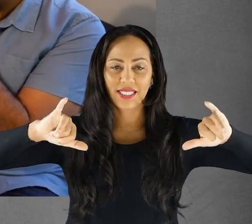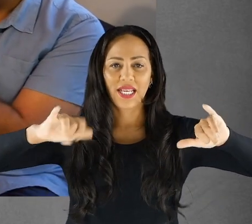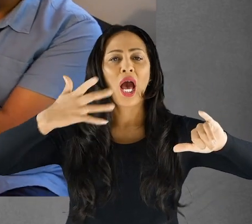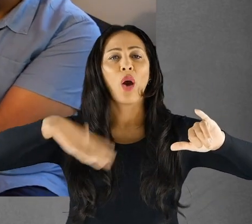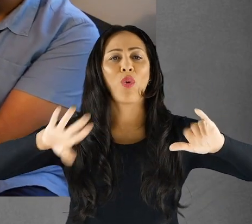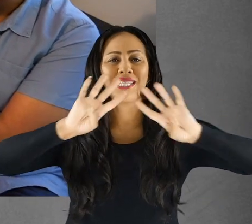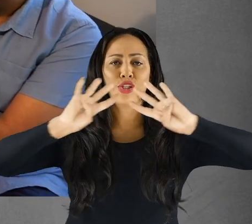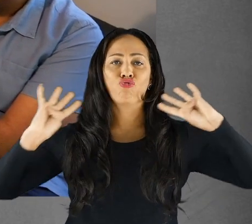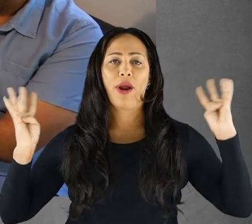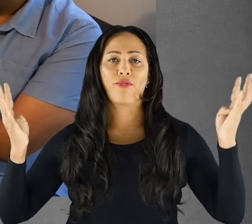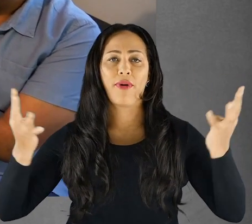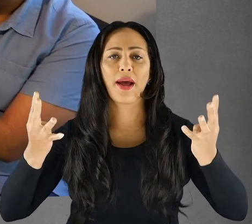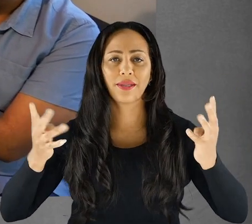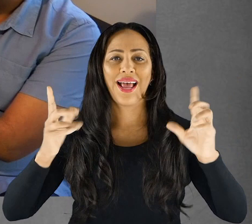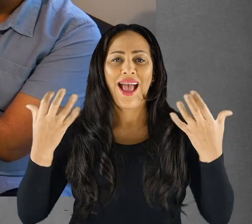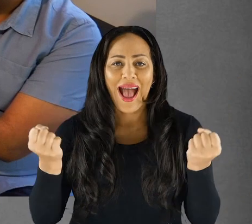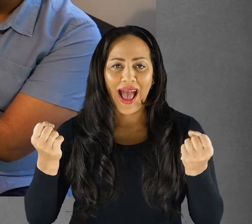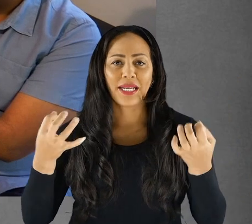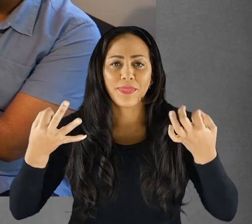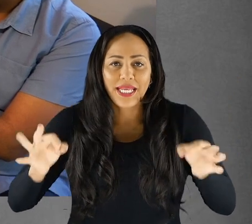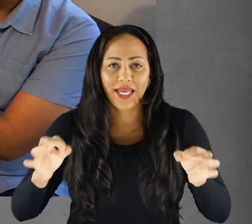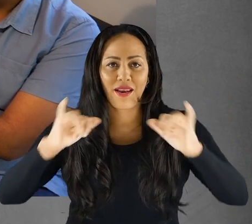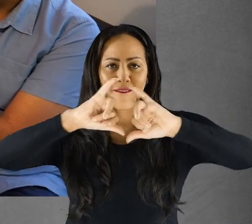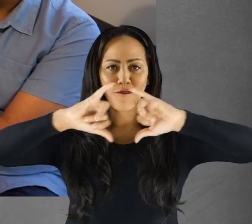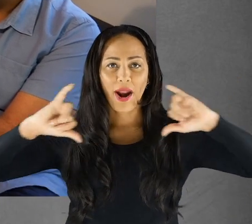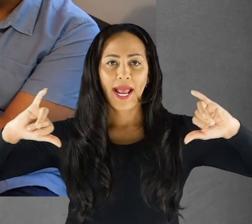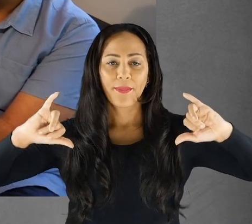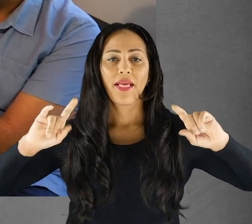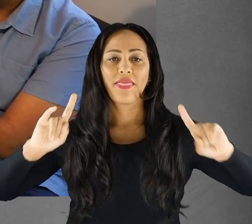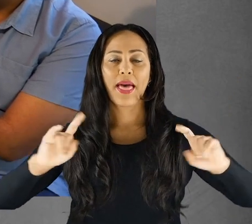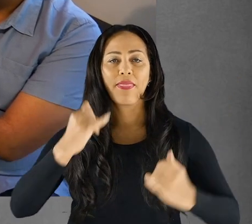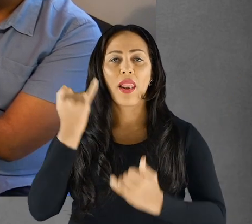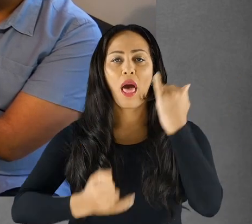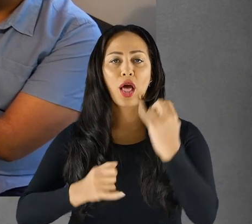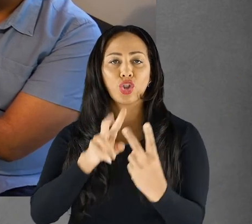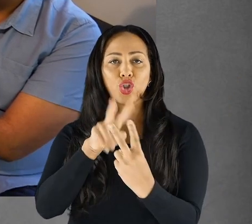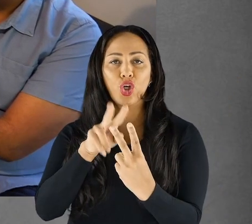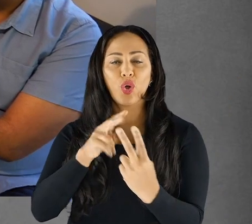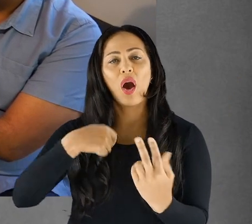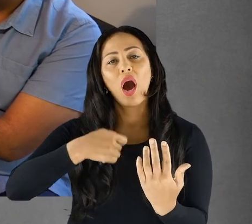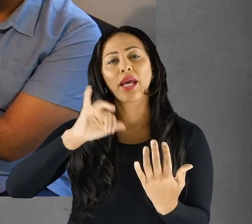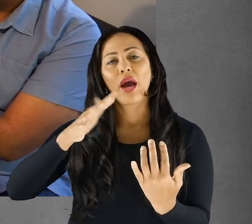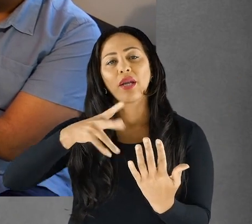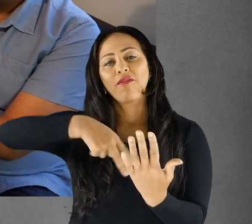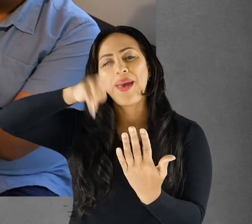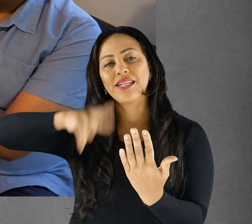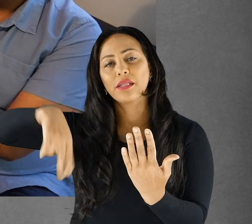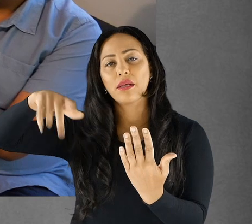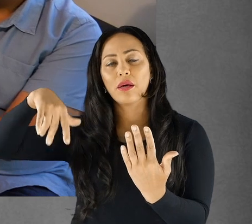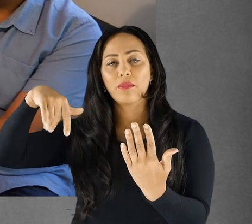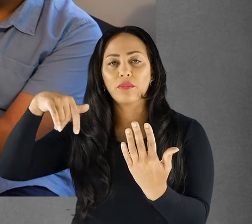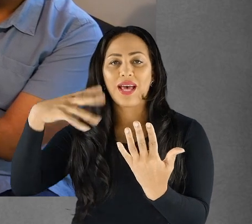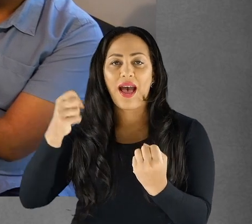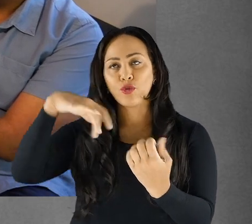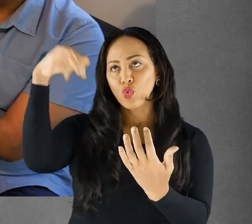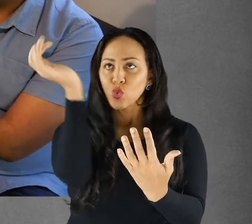frames. And the last two, because we couldn't buy enough projectors, I actually sort of painted them in a similar way. So they were kind of swishy curtains. So the whole